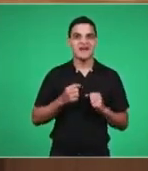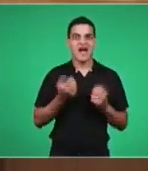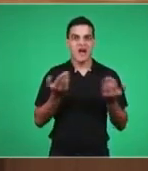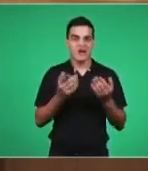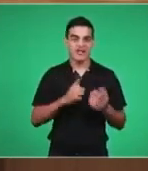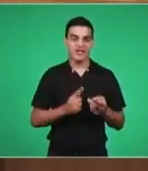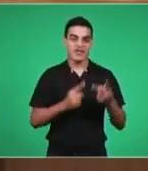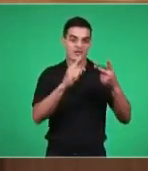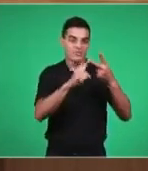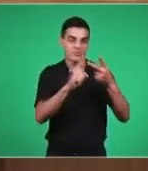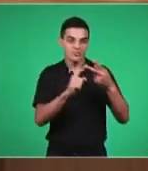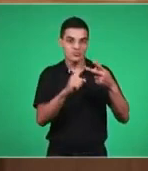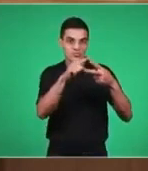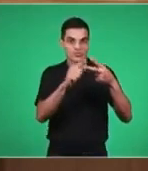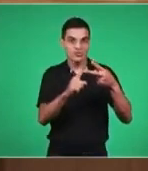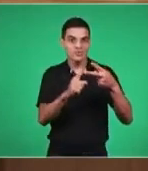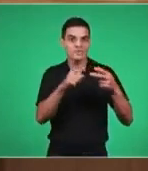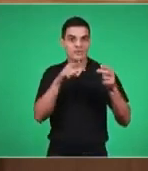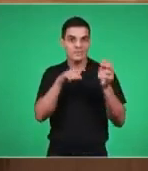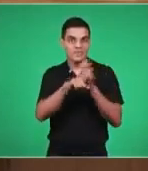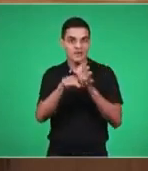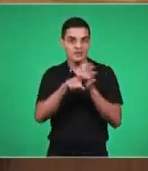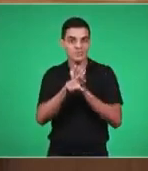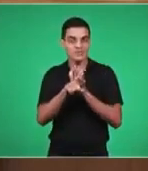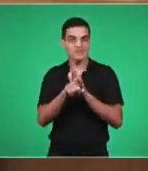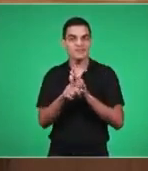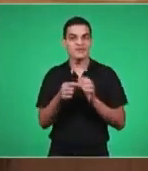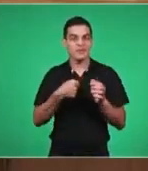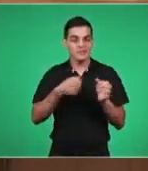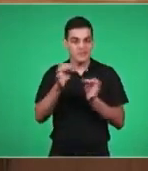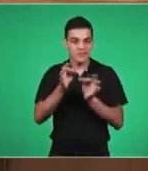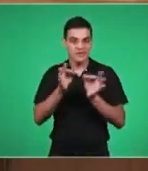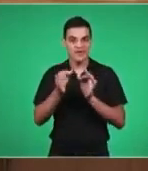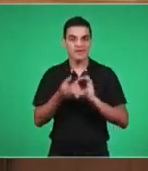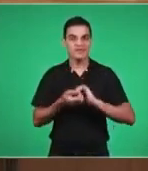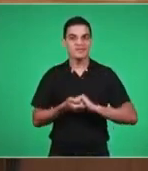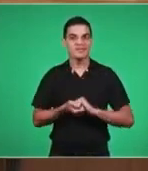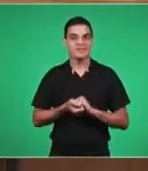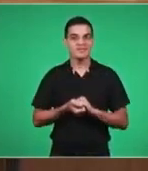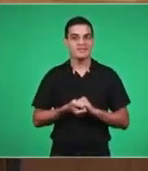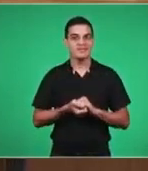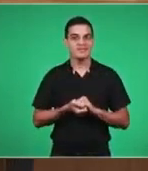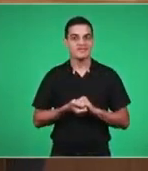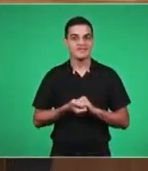We're going to ask the question. And I'm going to make a little introduction.